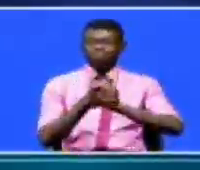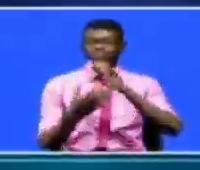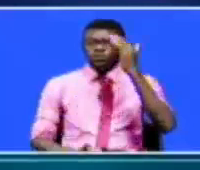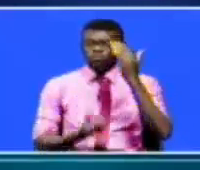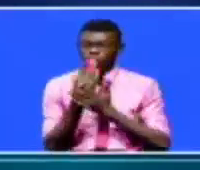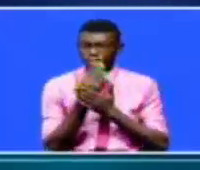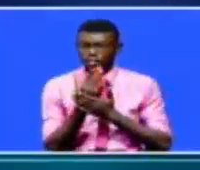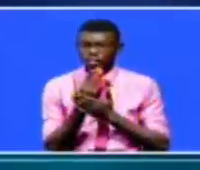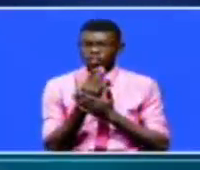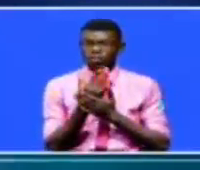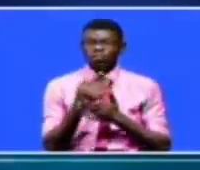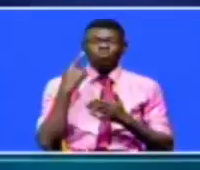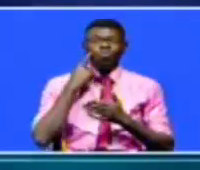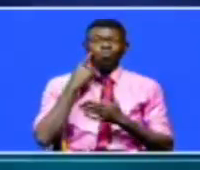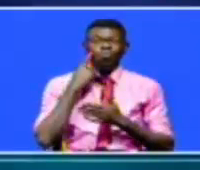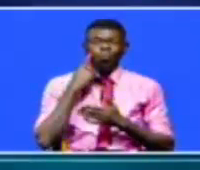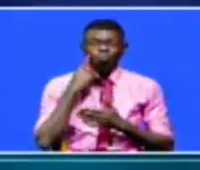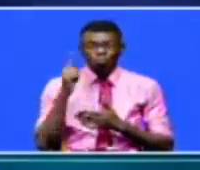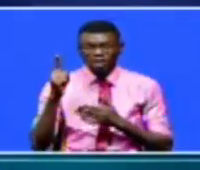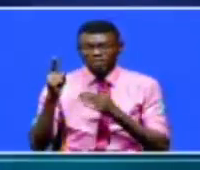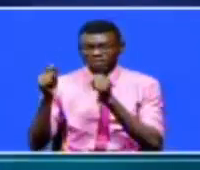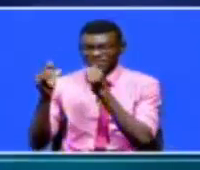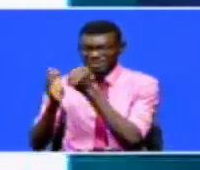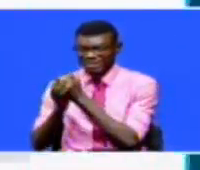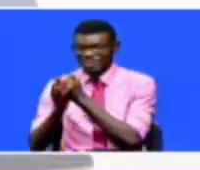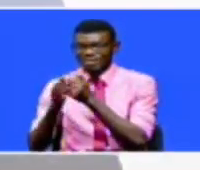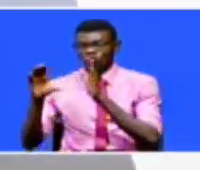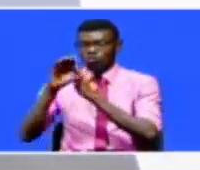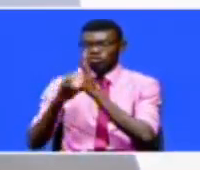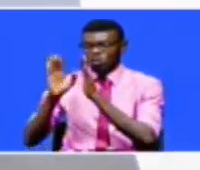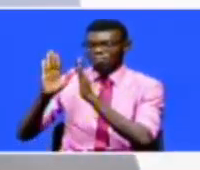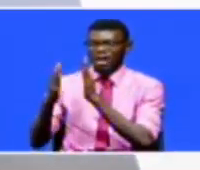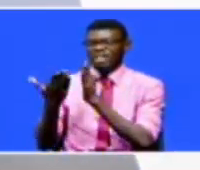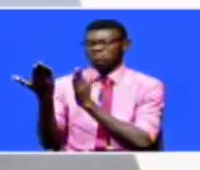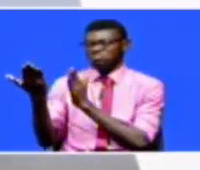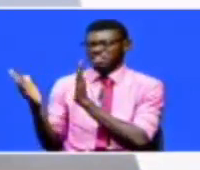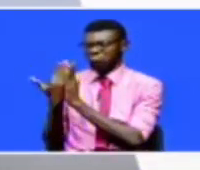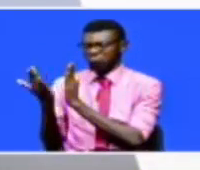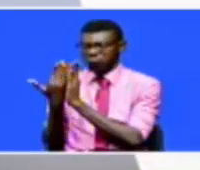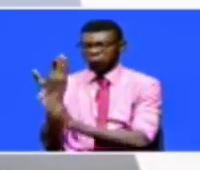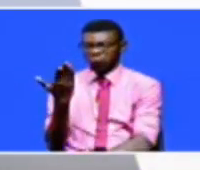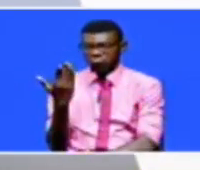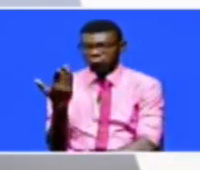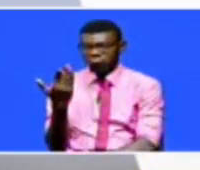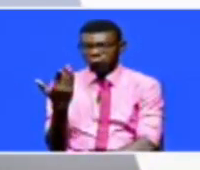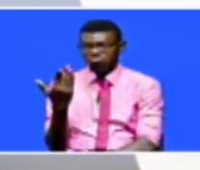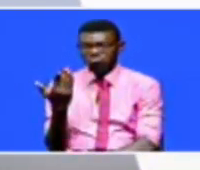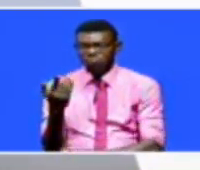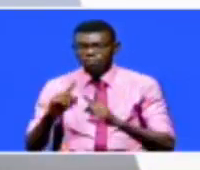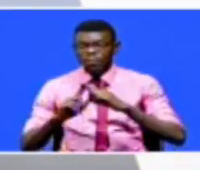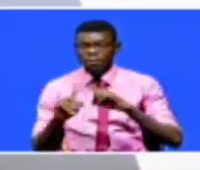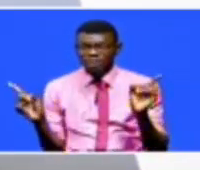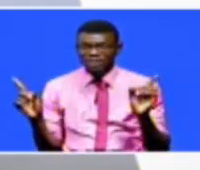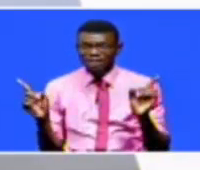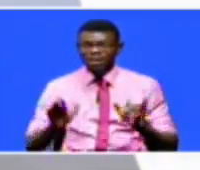the 109-pages constitution that birthed the formidable political entity, was this rather easy to dismiss